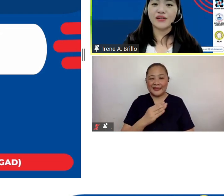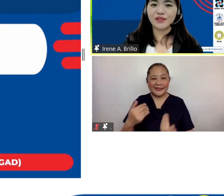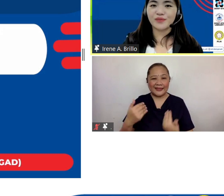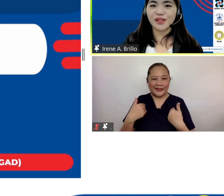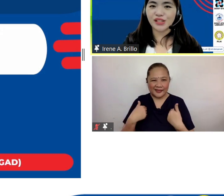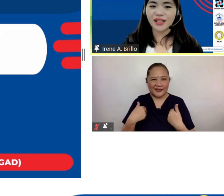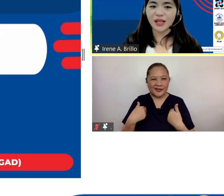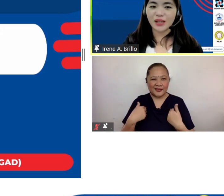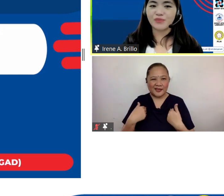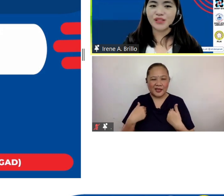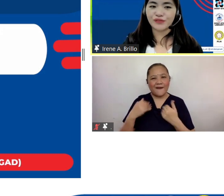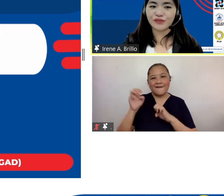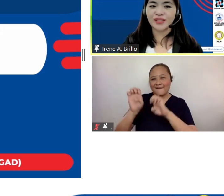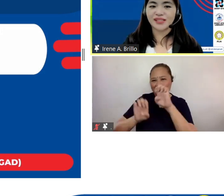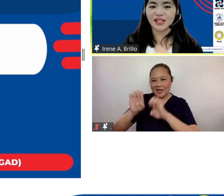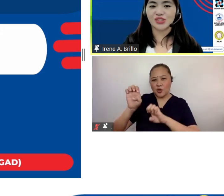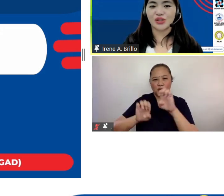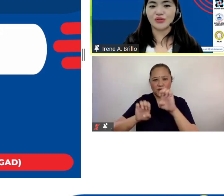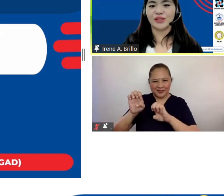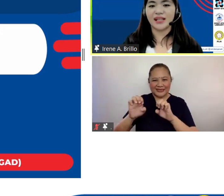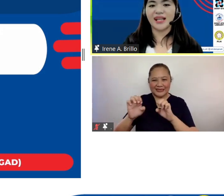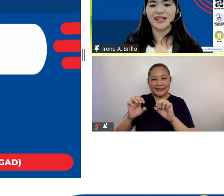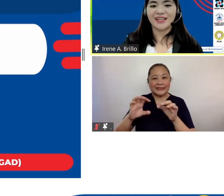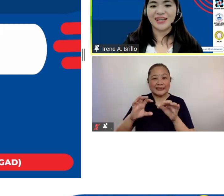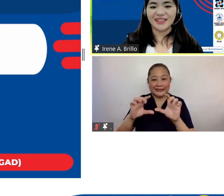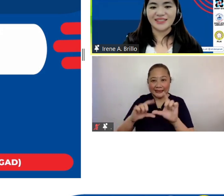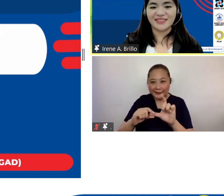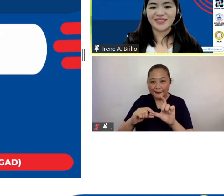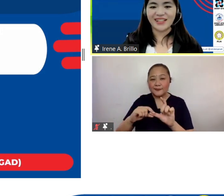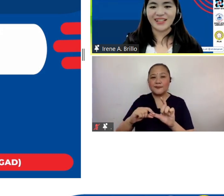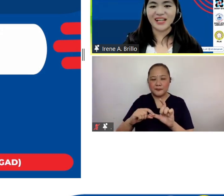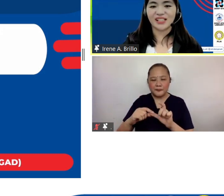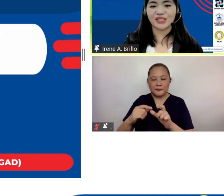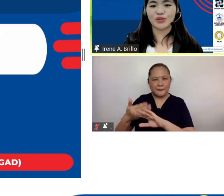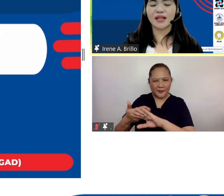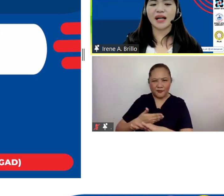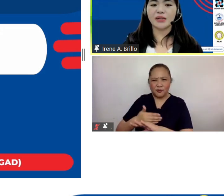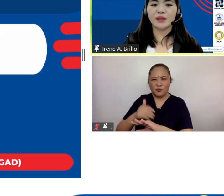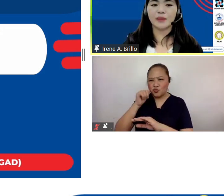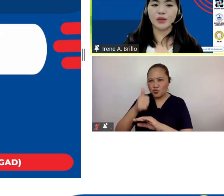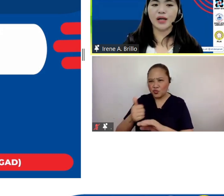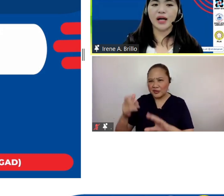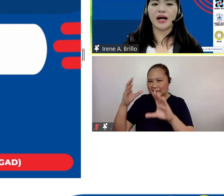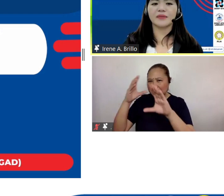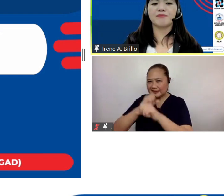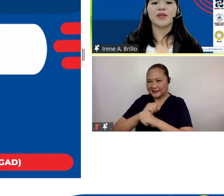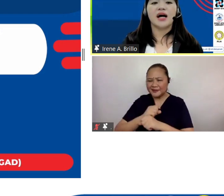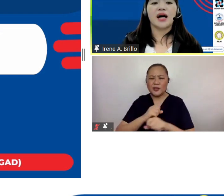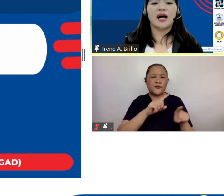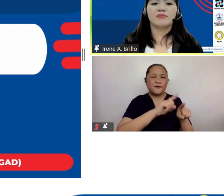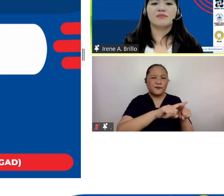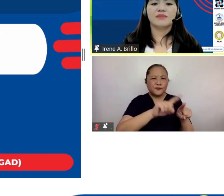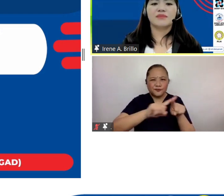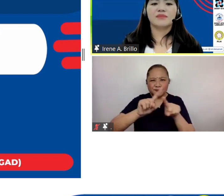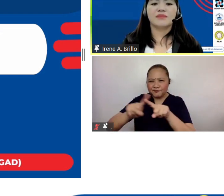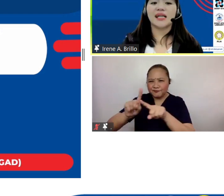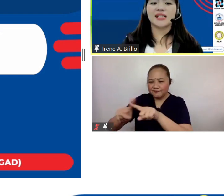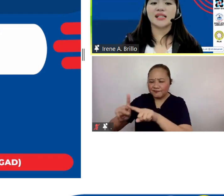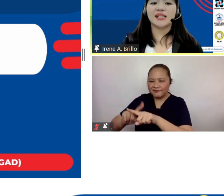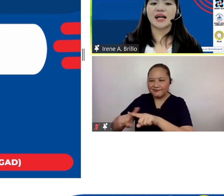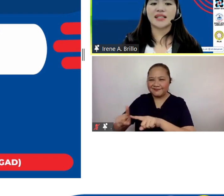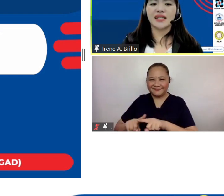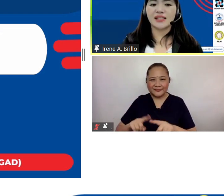the evaluation link before the session will end. Ayan. So magkakaiba po ang